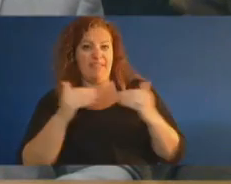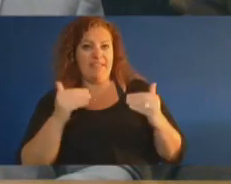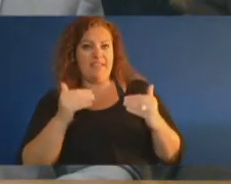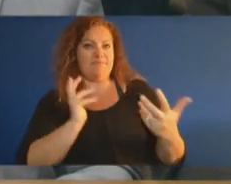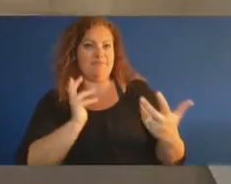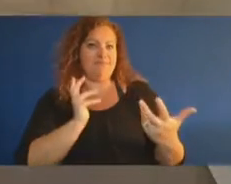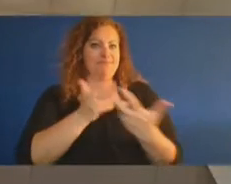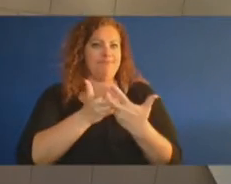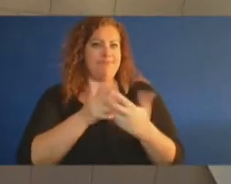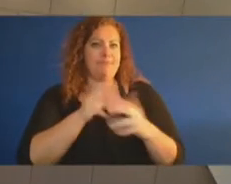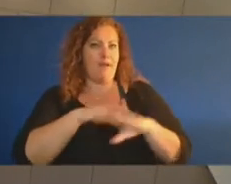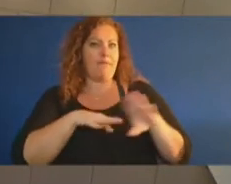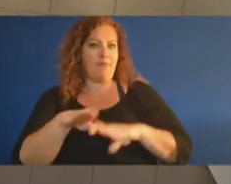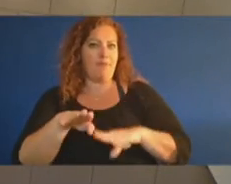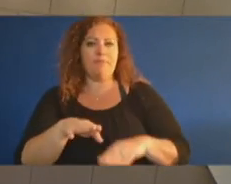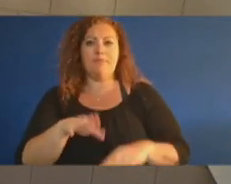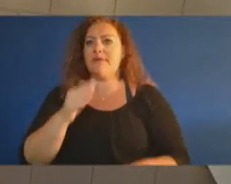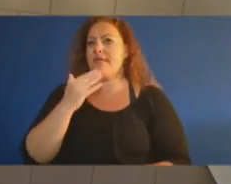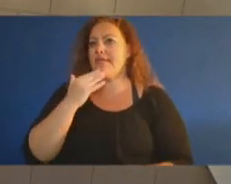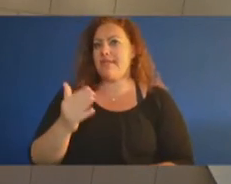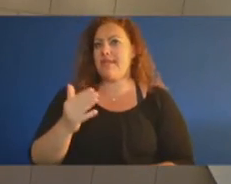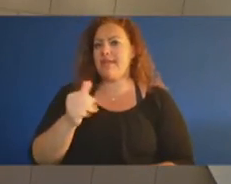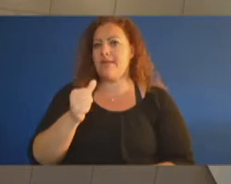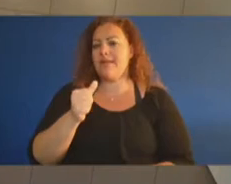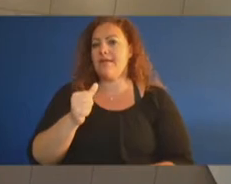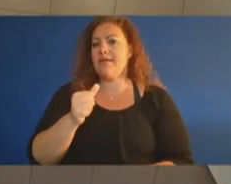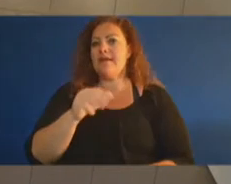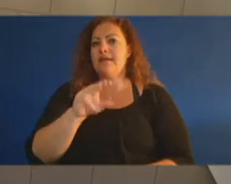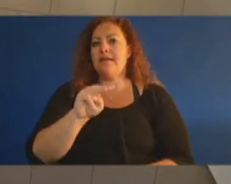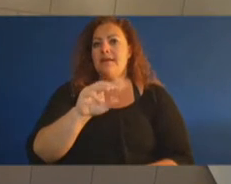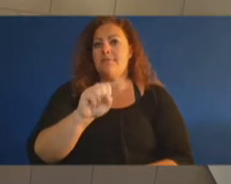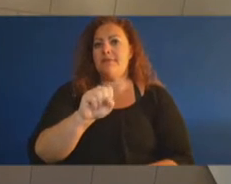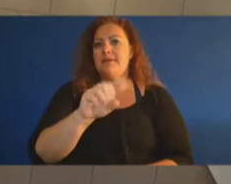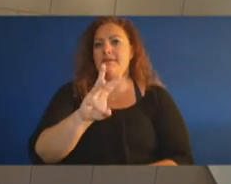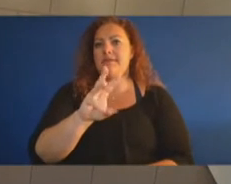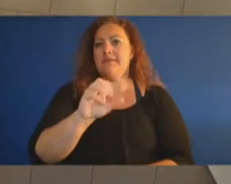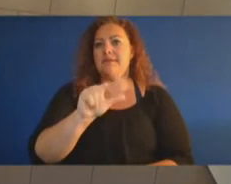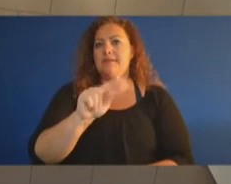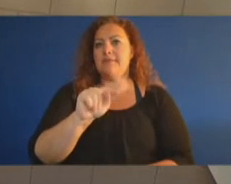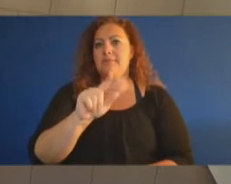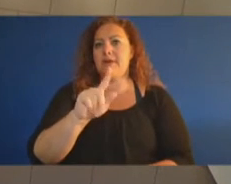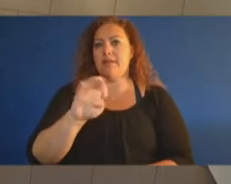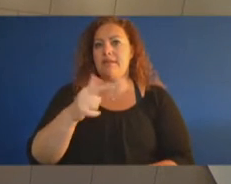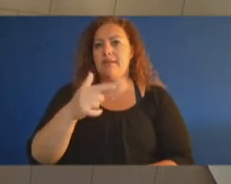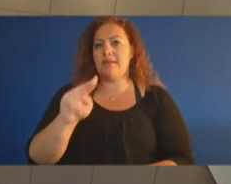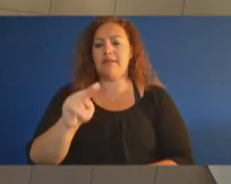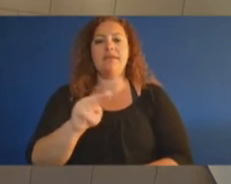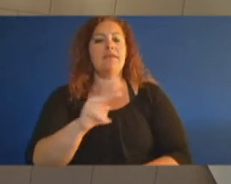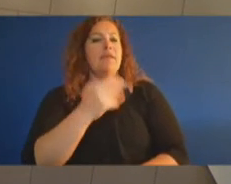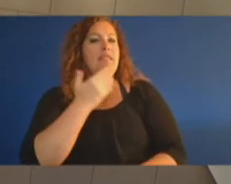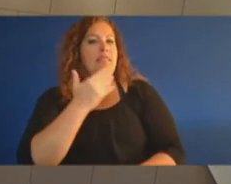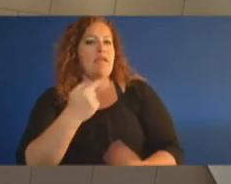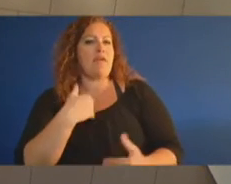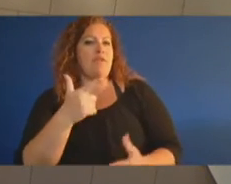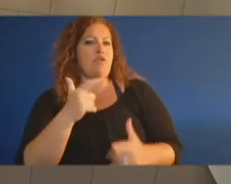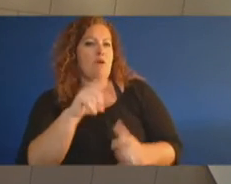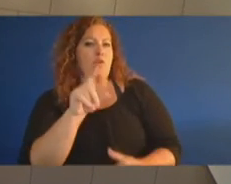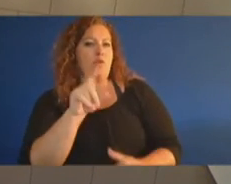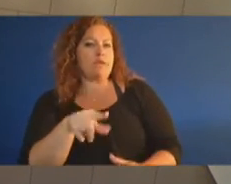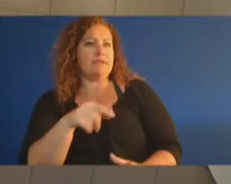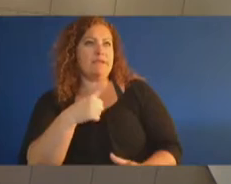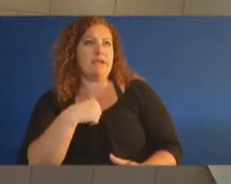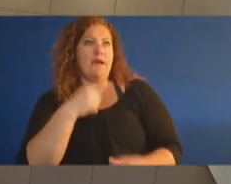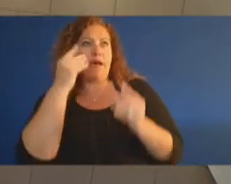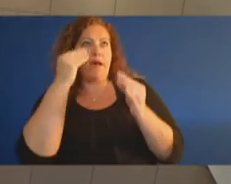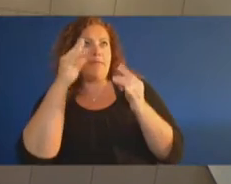level thank you madam mayor thank you Miss watlington thank you I've just got a real quick question I'm thinking about the text